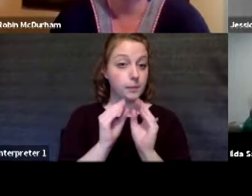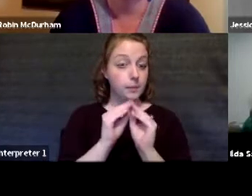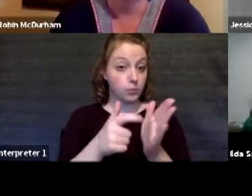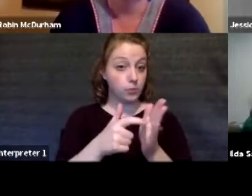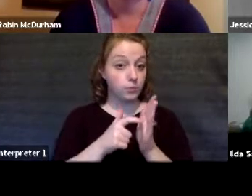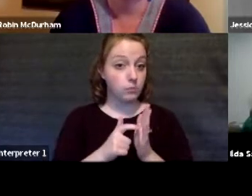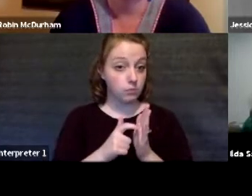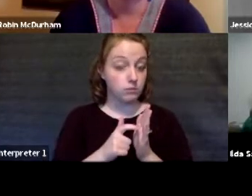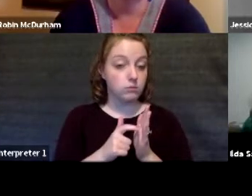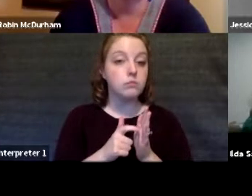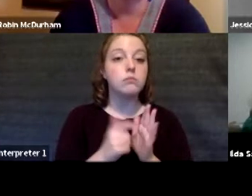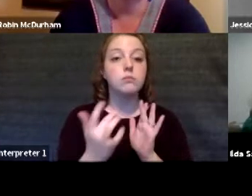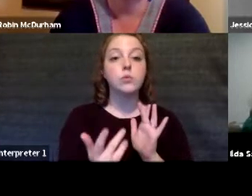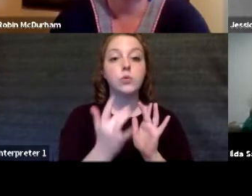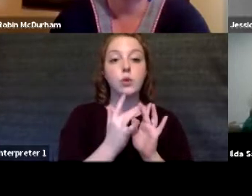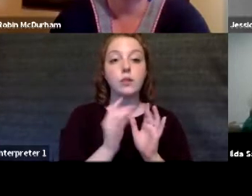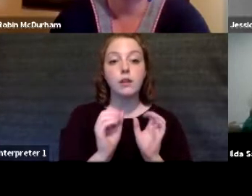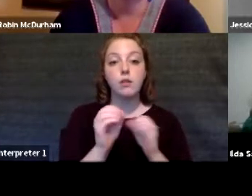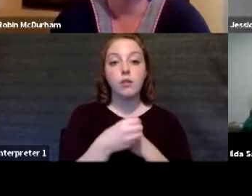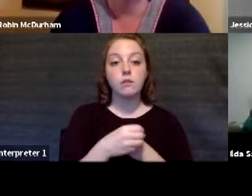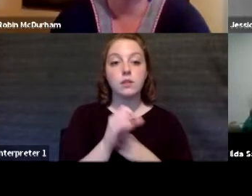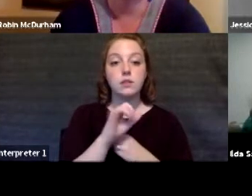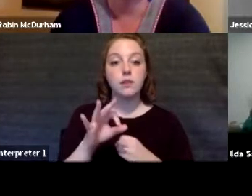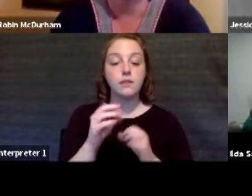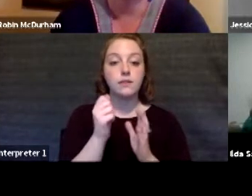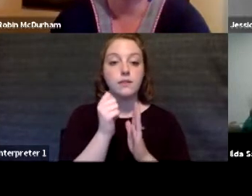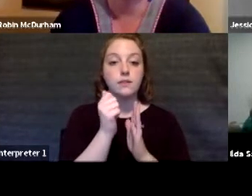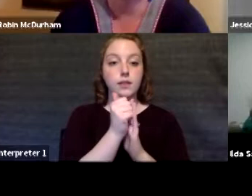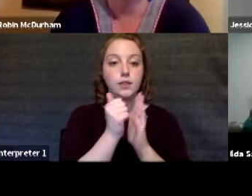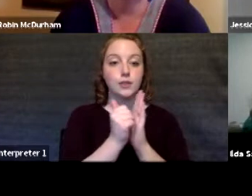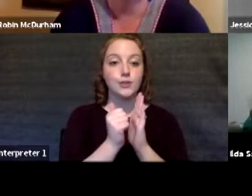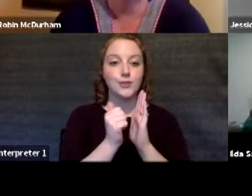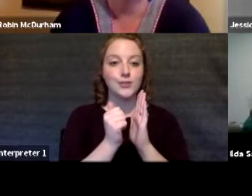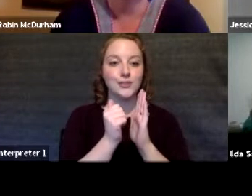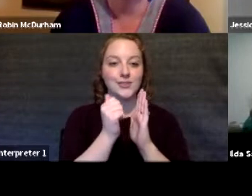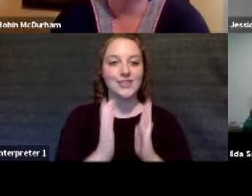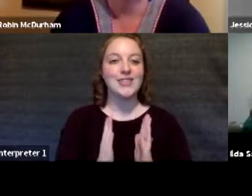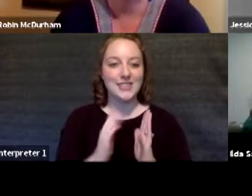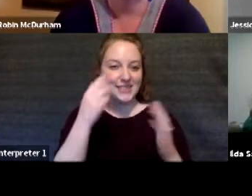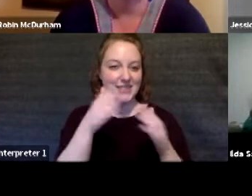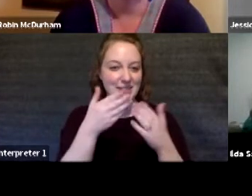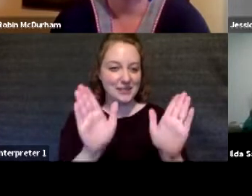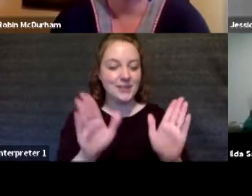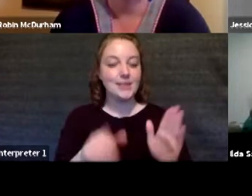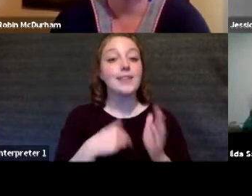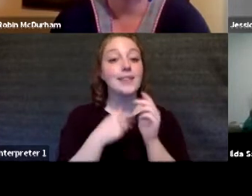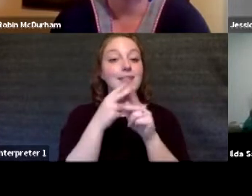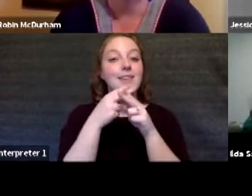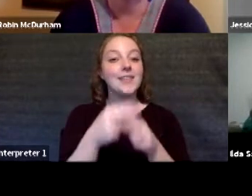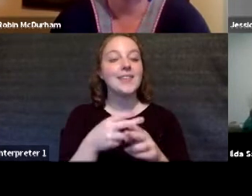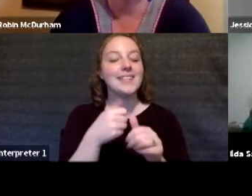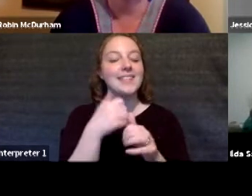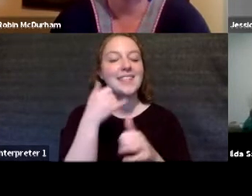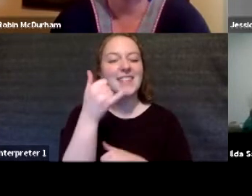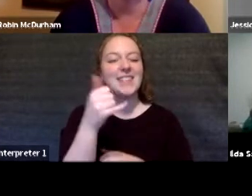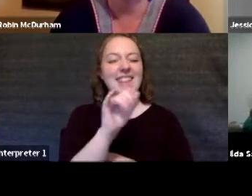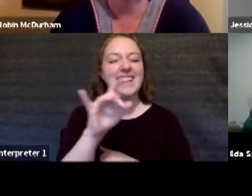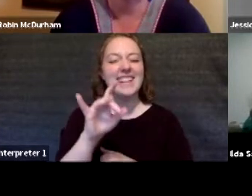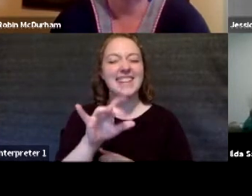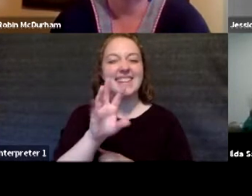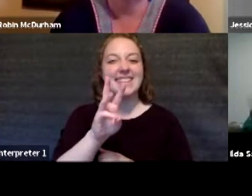please contact the Office of the Attorney General by calling 888-672